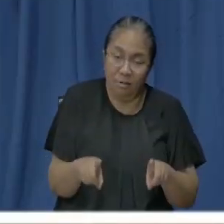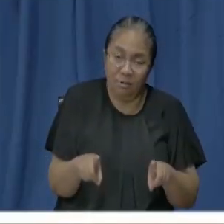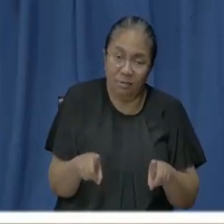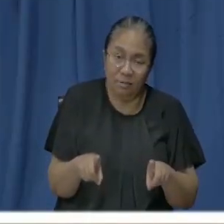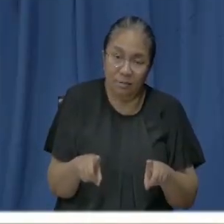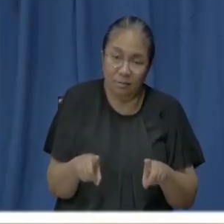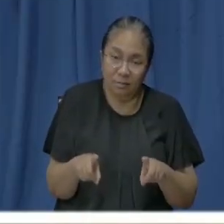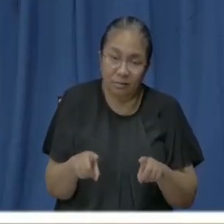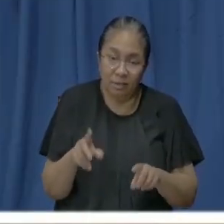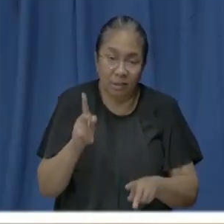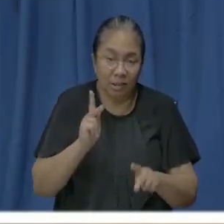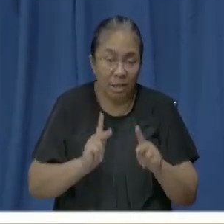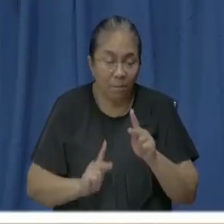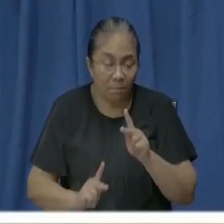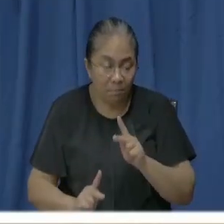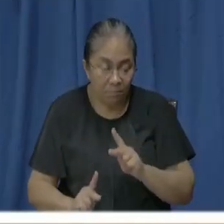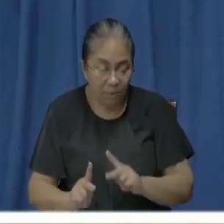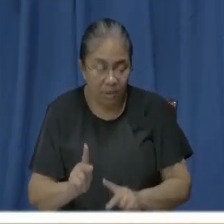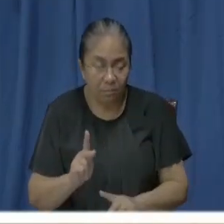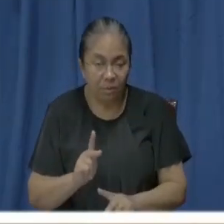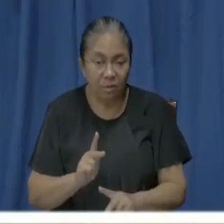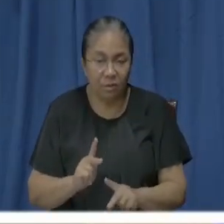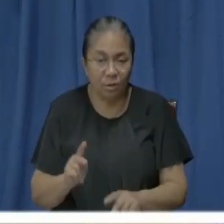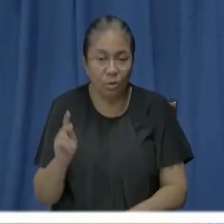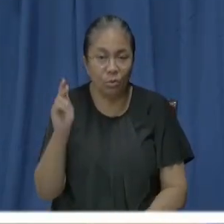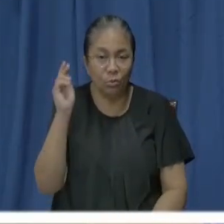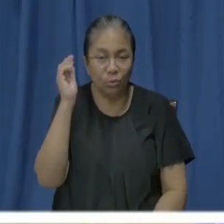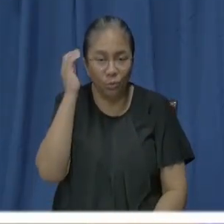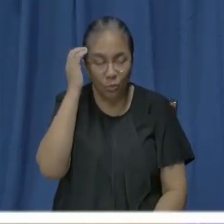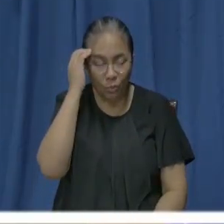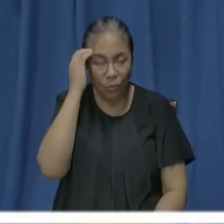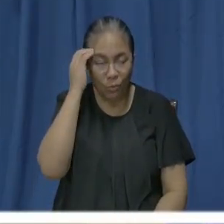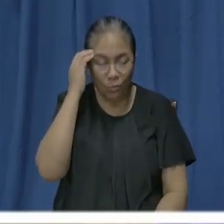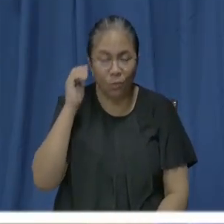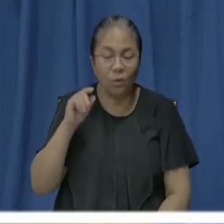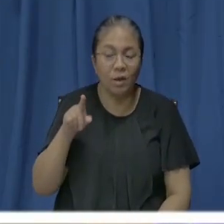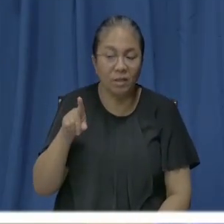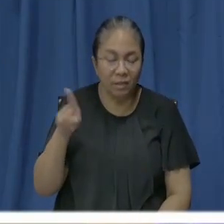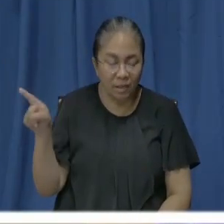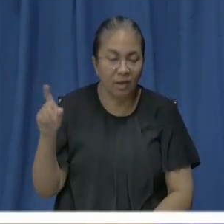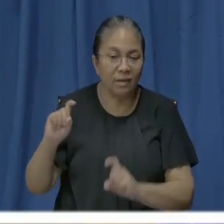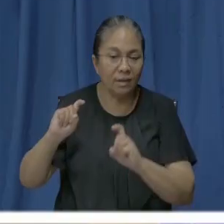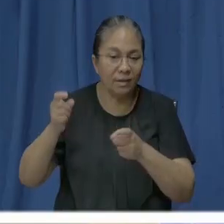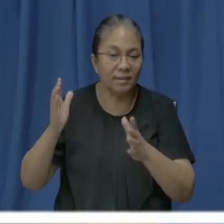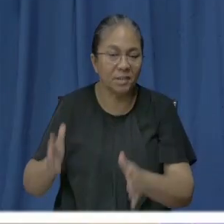were convicted that they too were sinners.